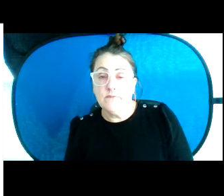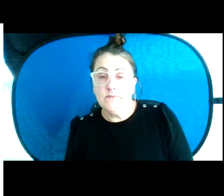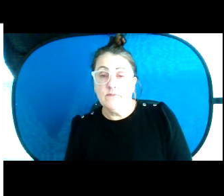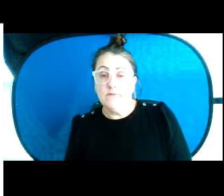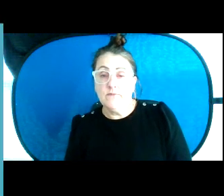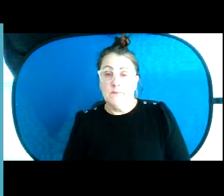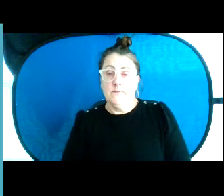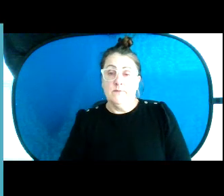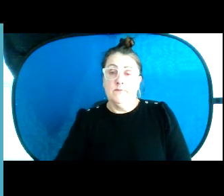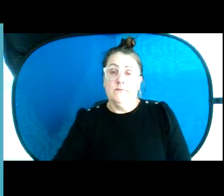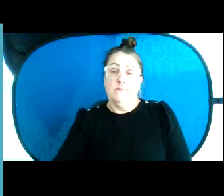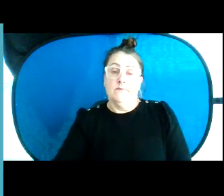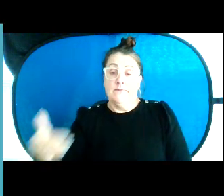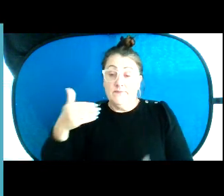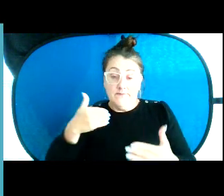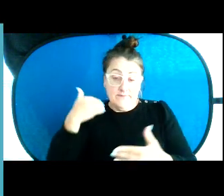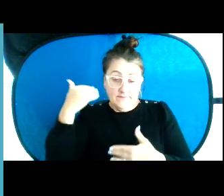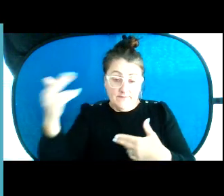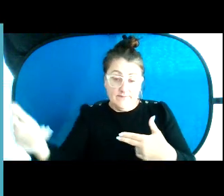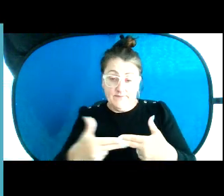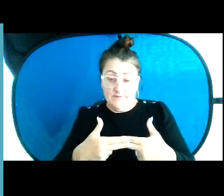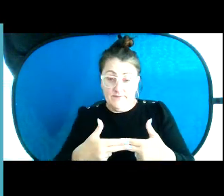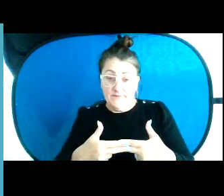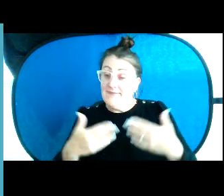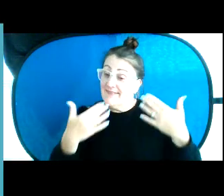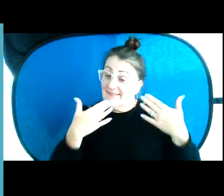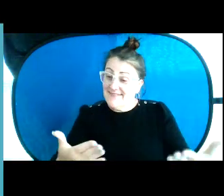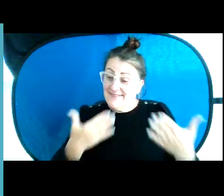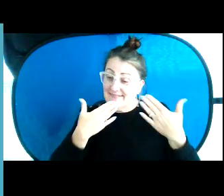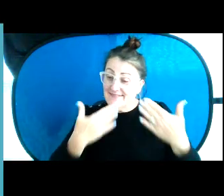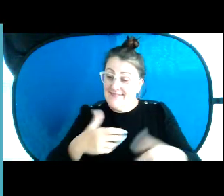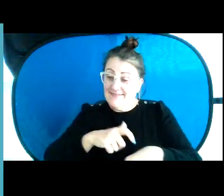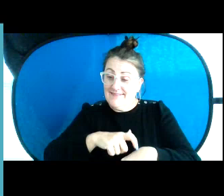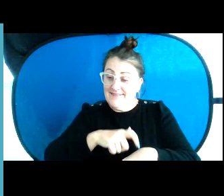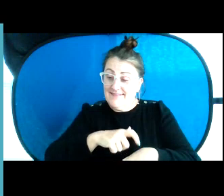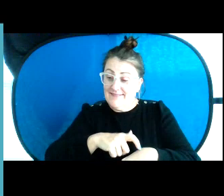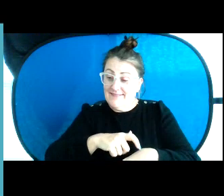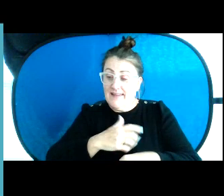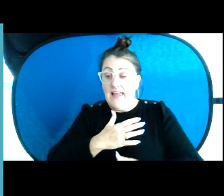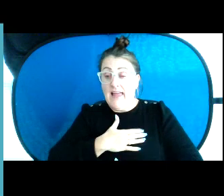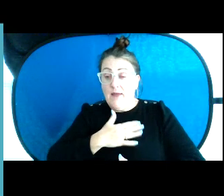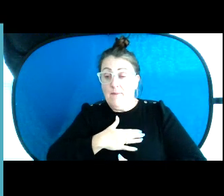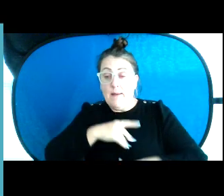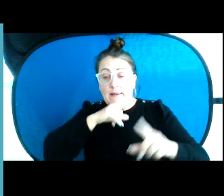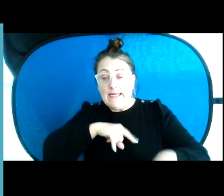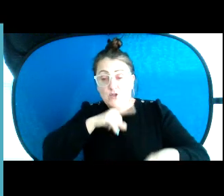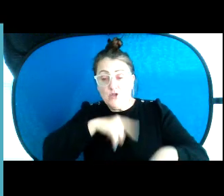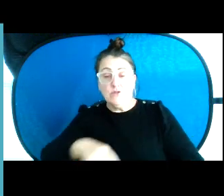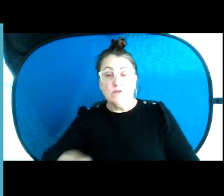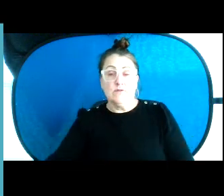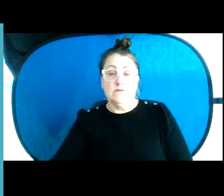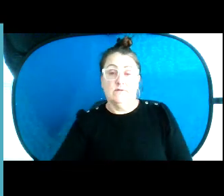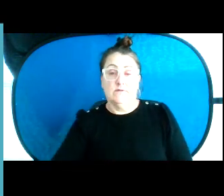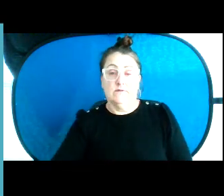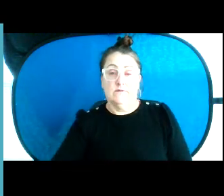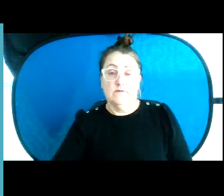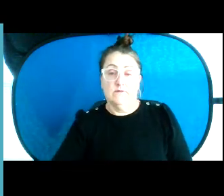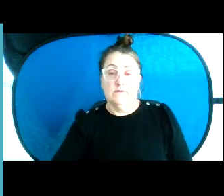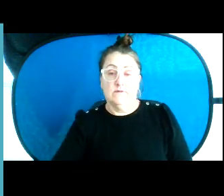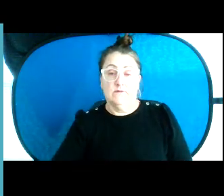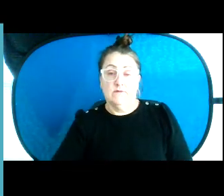Next slide, please. I want to thank you for the time, and I'm happy to answer any questions. Thank you,